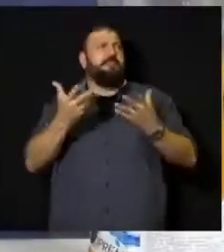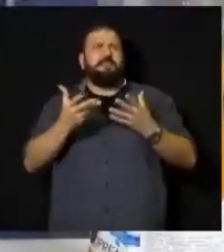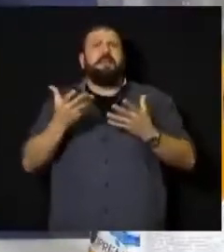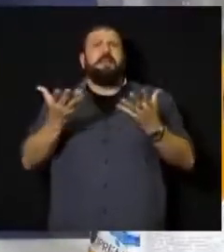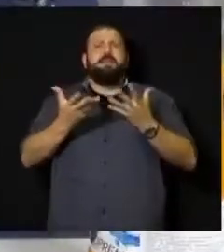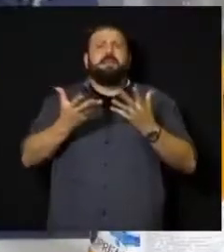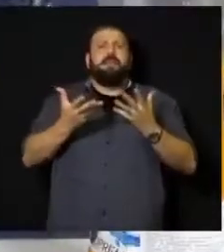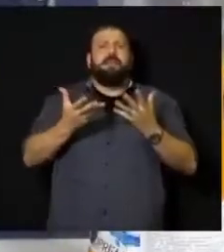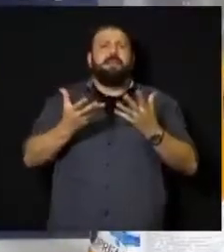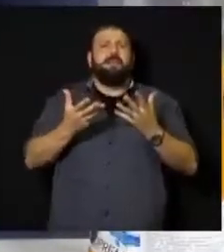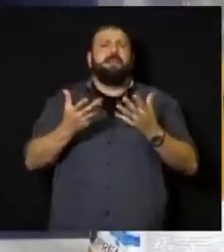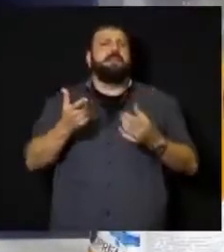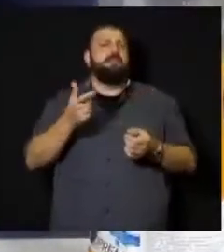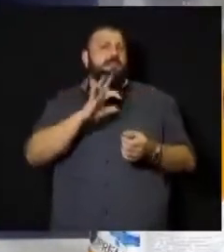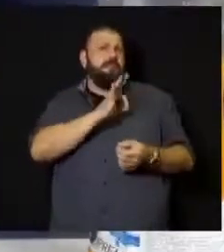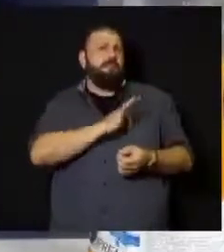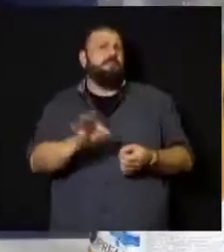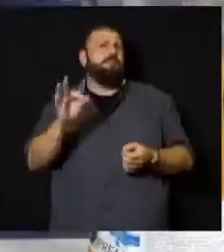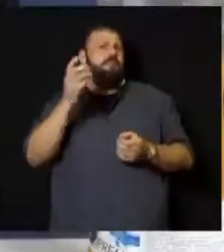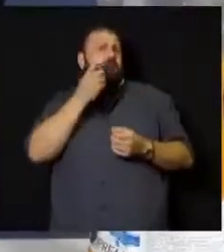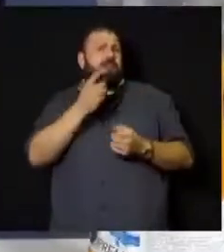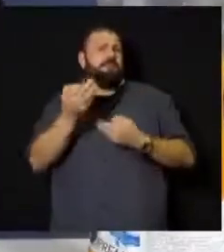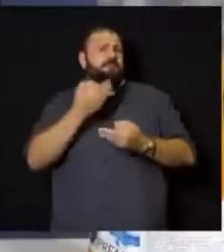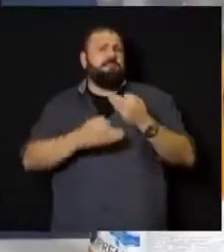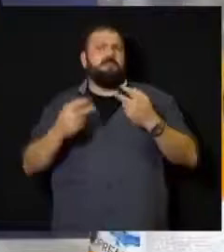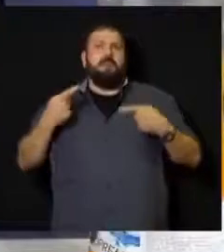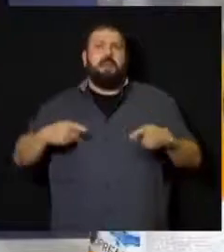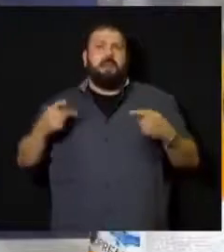start watching the training session, and they don't do